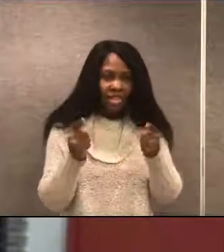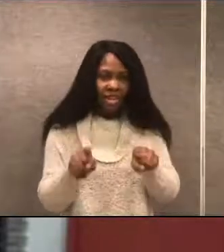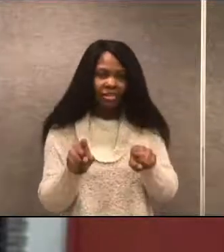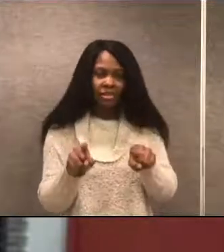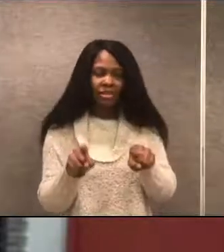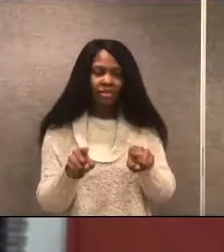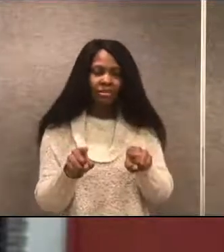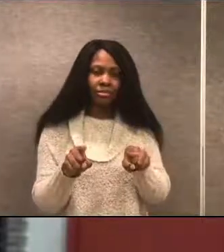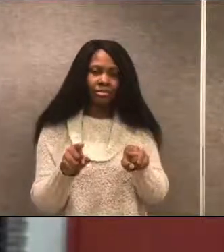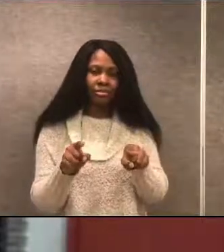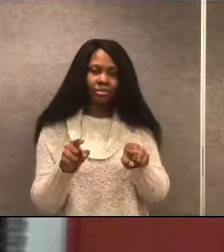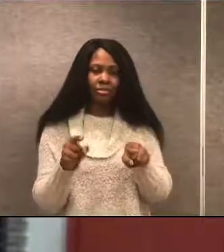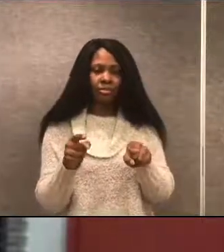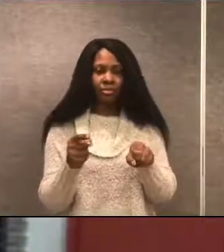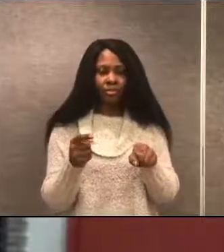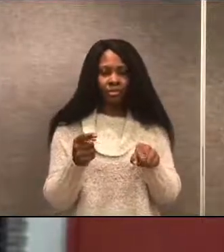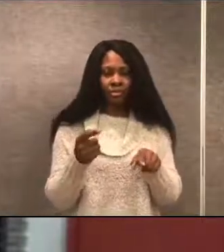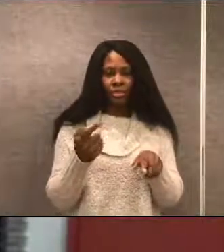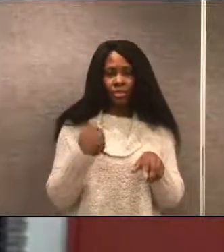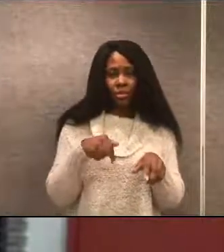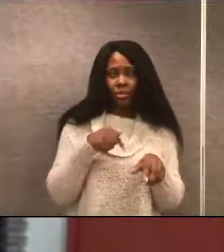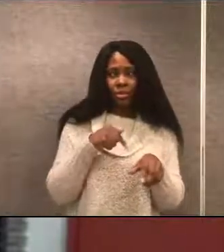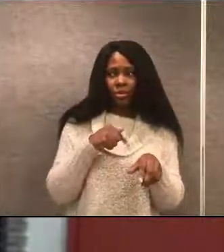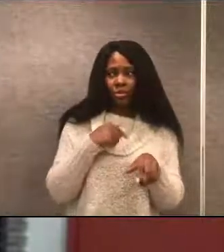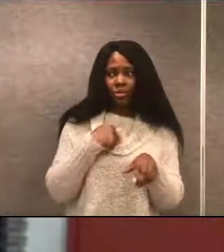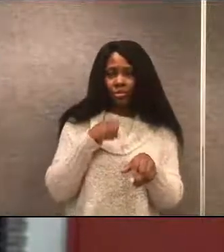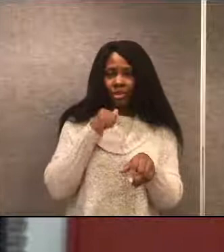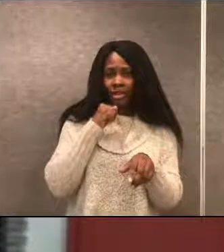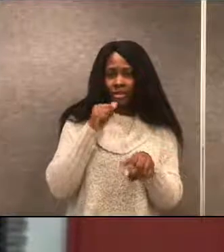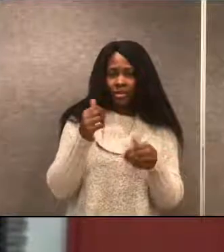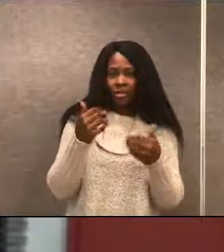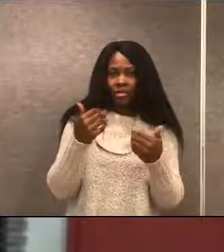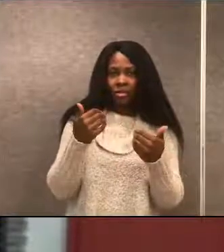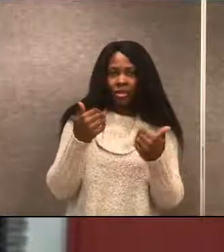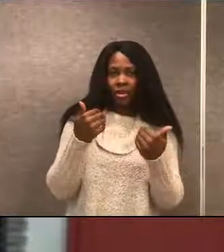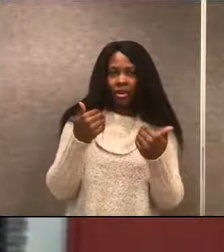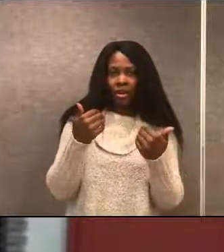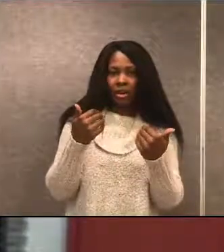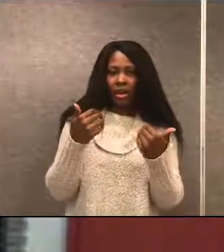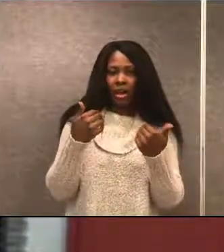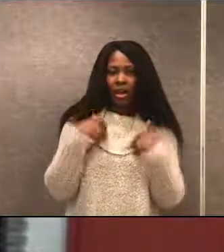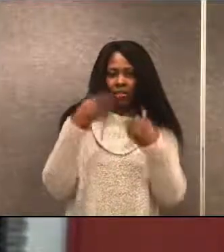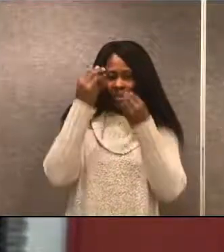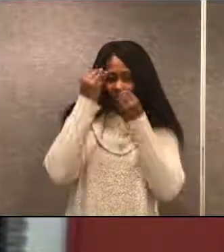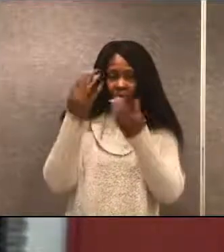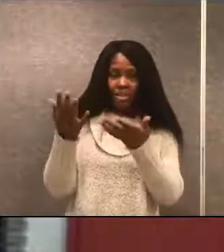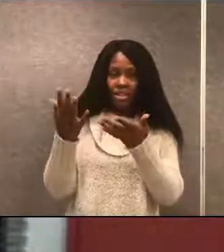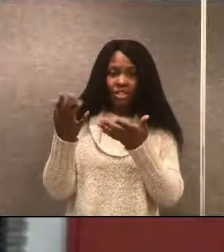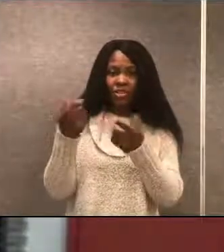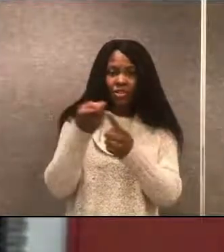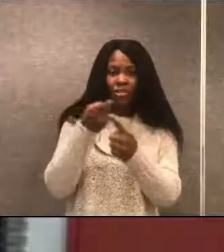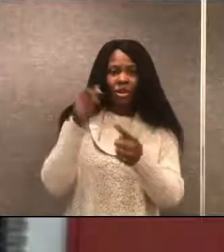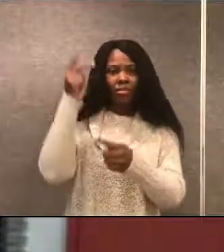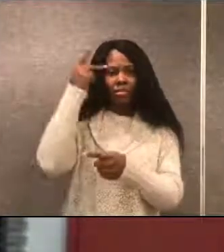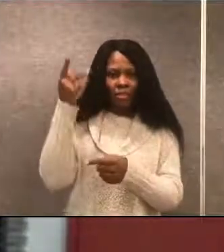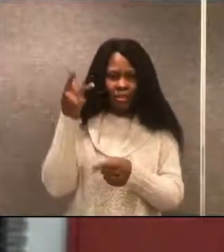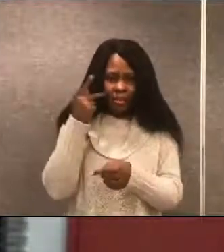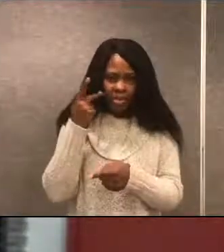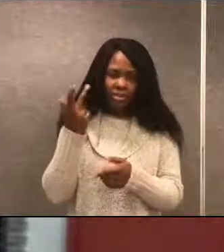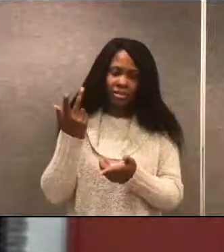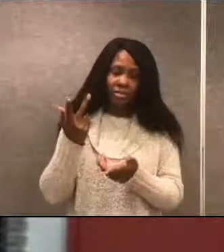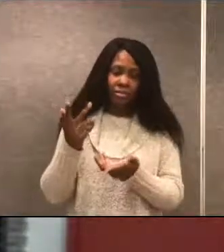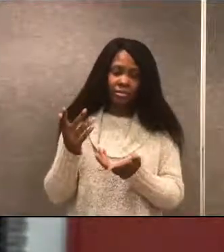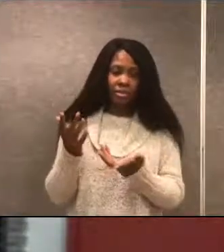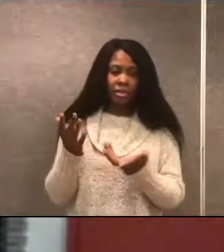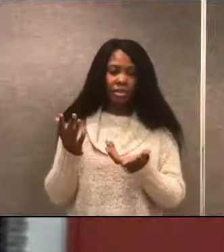because we have information from the parent or someone contacts us and say, hey, did you know that this was going on in the classroom? Hey,